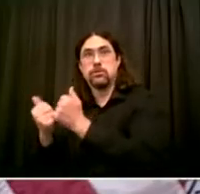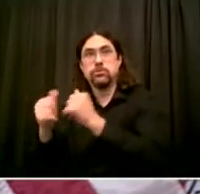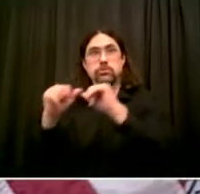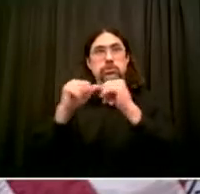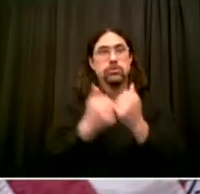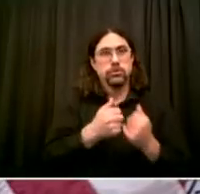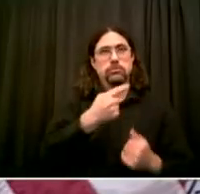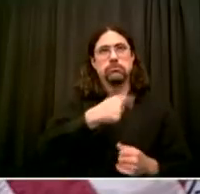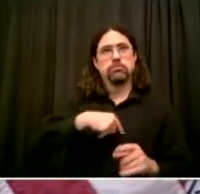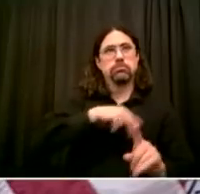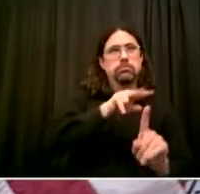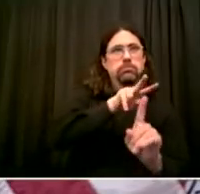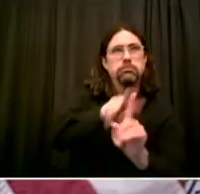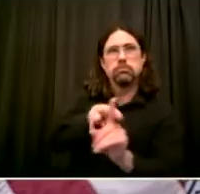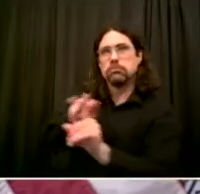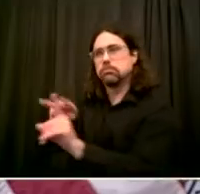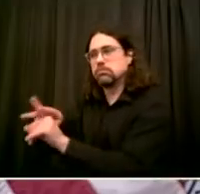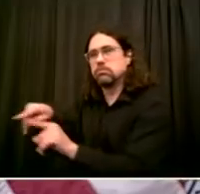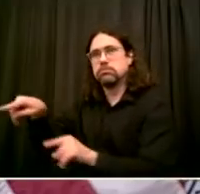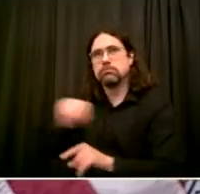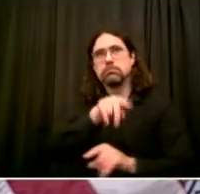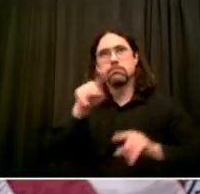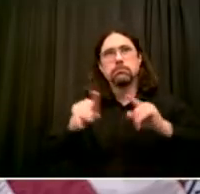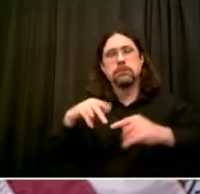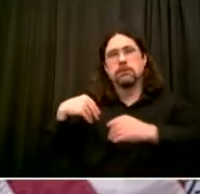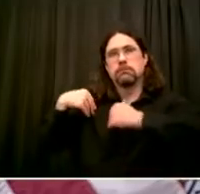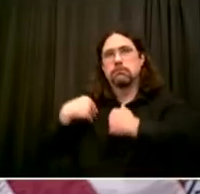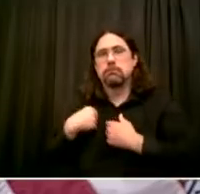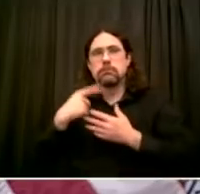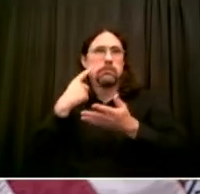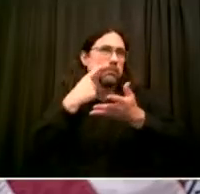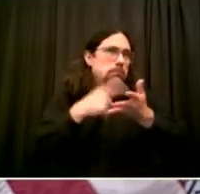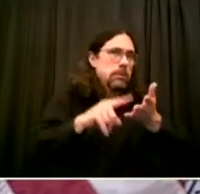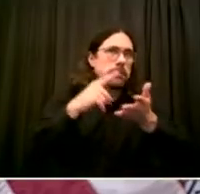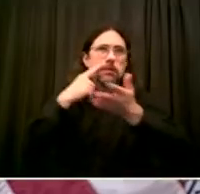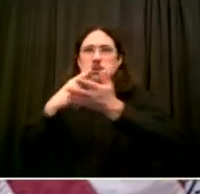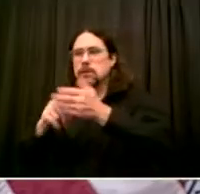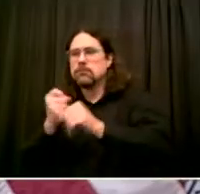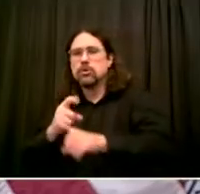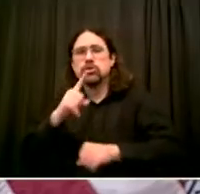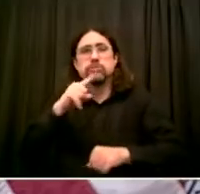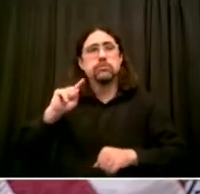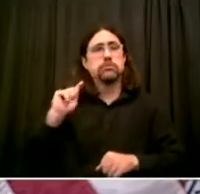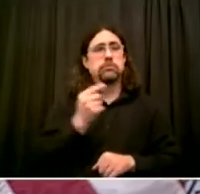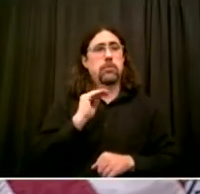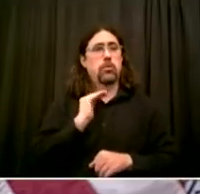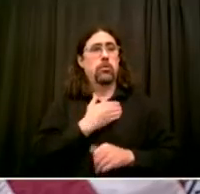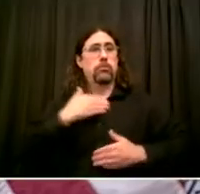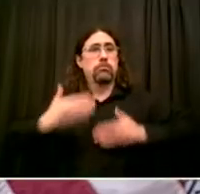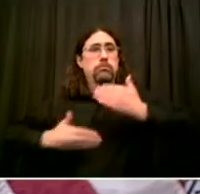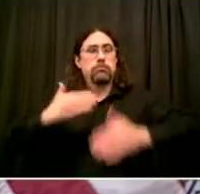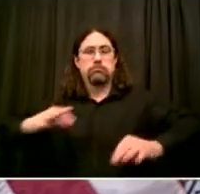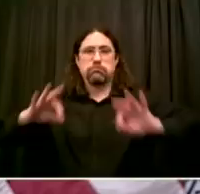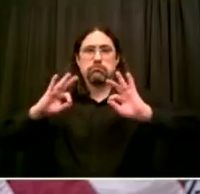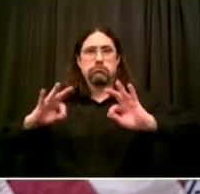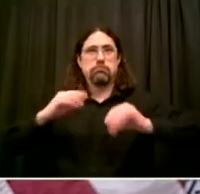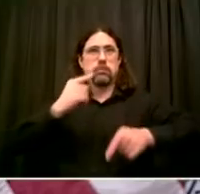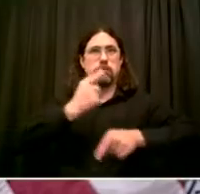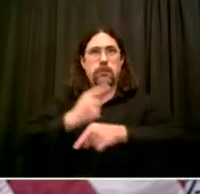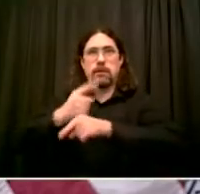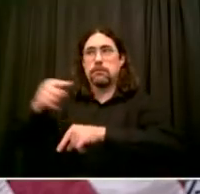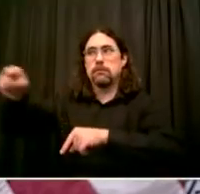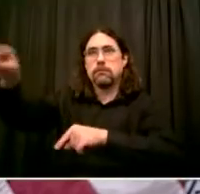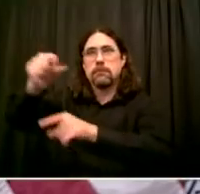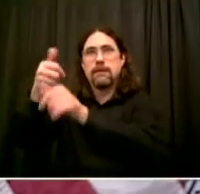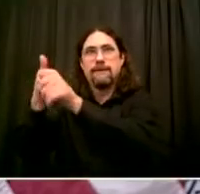they need, how it's going to work, what they're concerned about. But once they start, we'll be in regular touch, inspections as per usual, going out to make sure